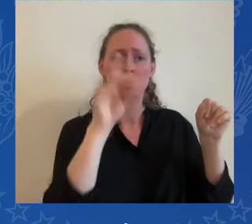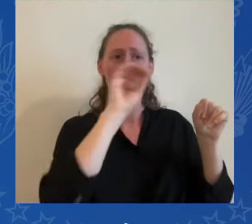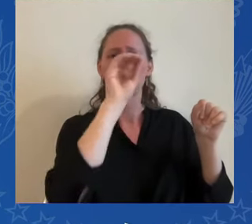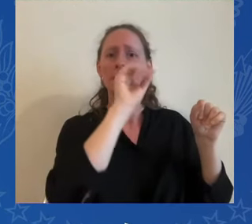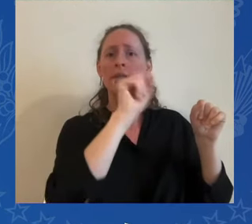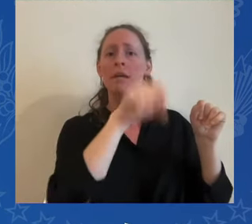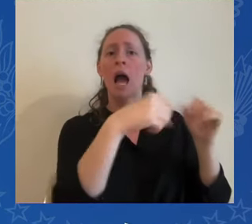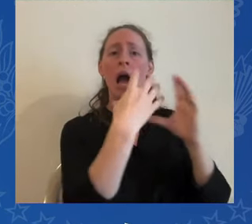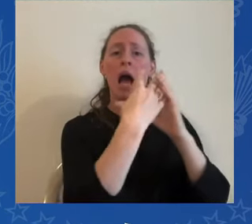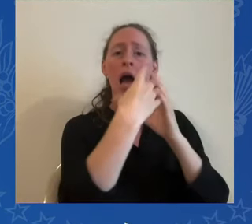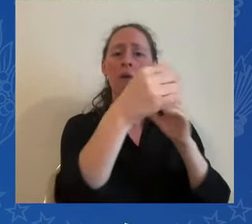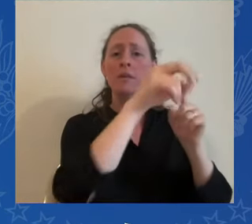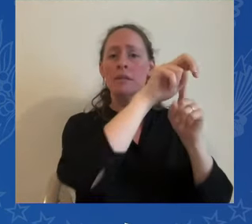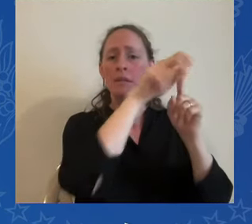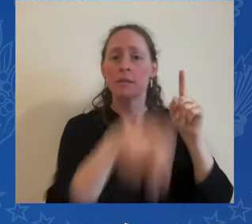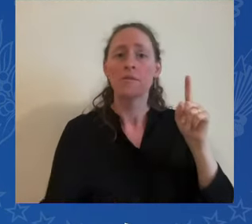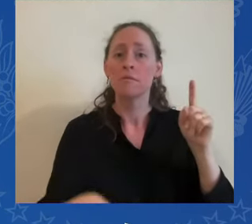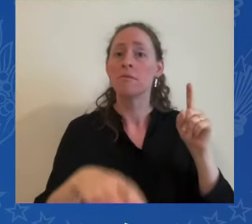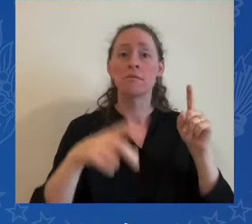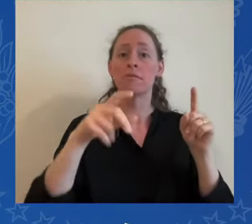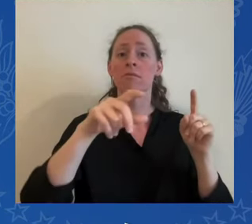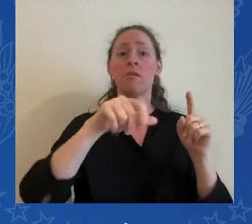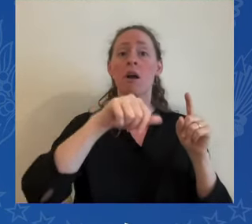fire. The order came,